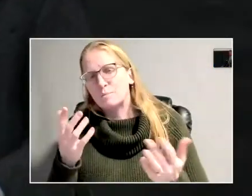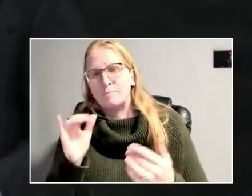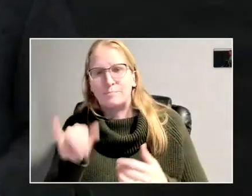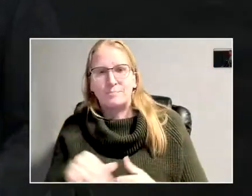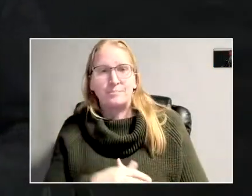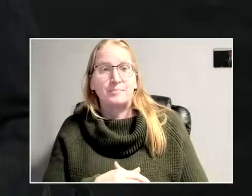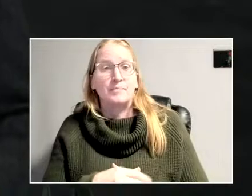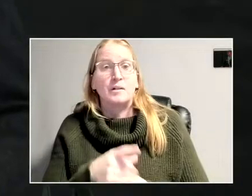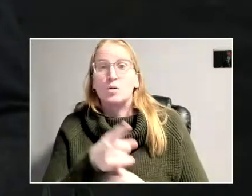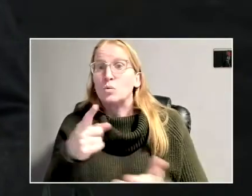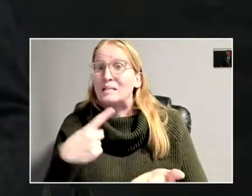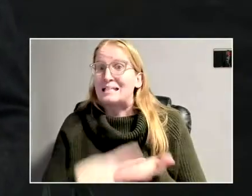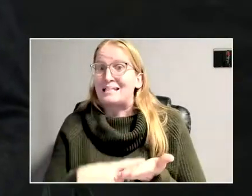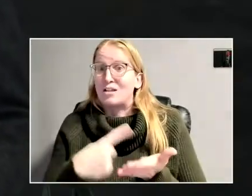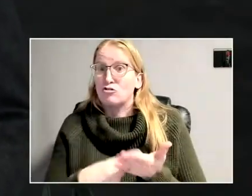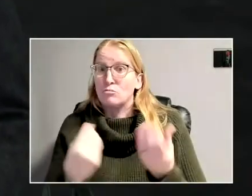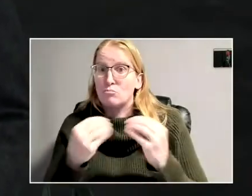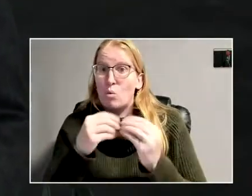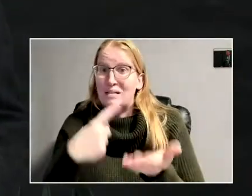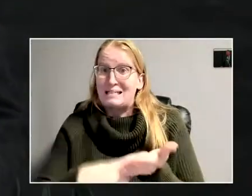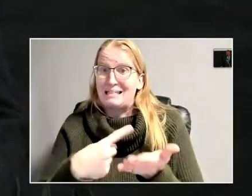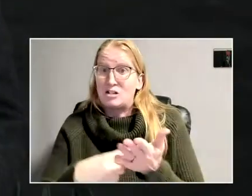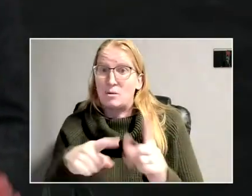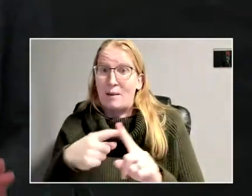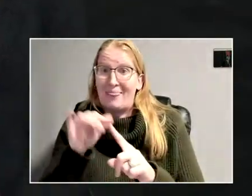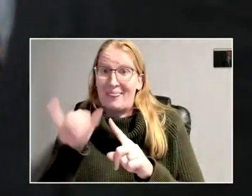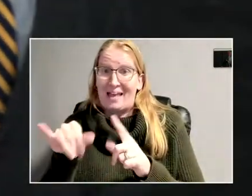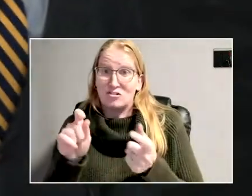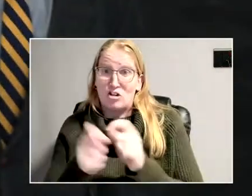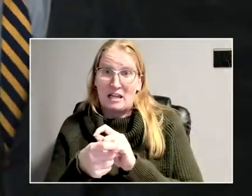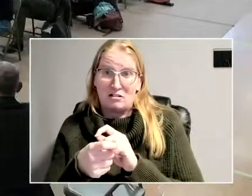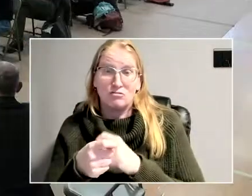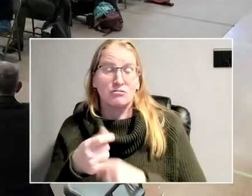on the turbo Amendment Mr